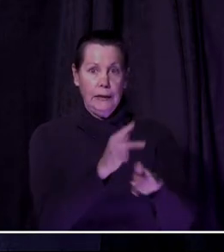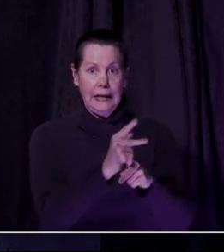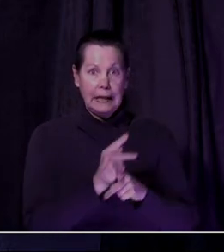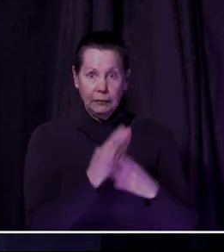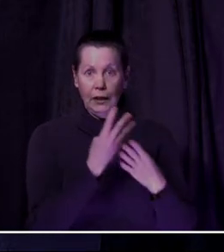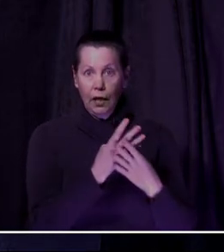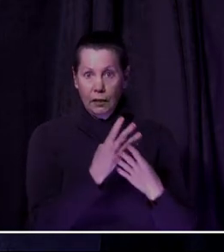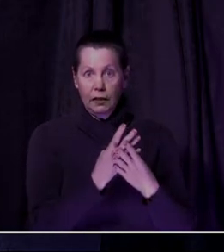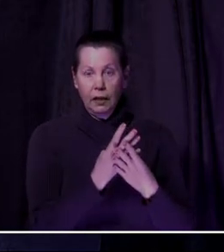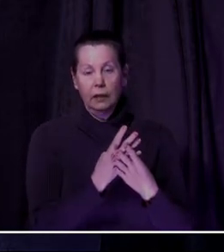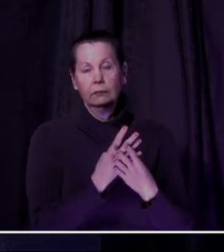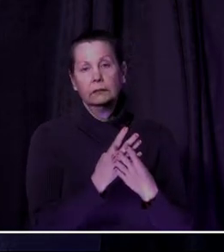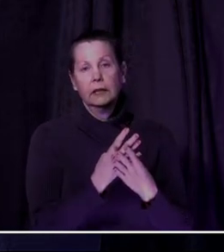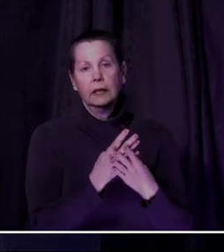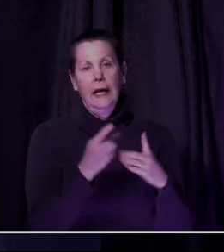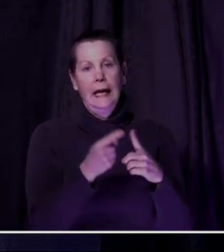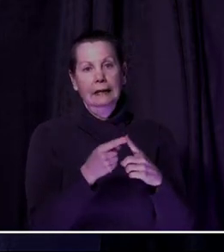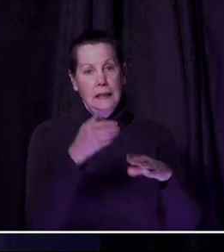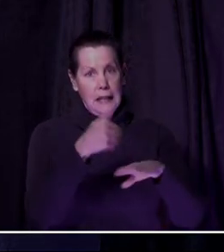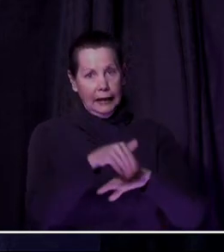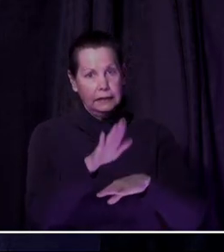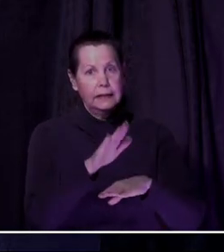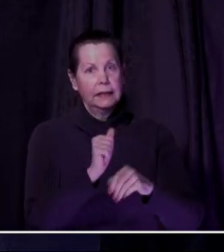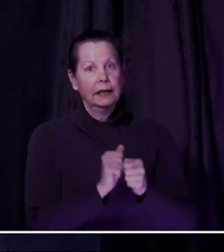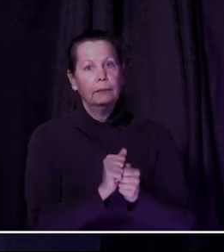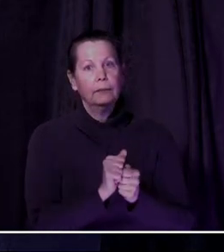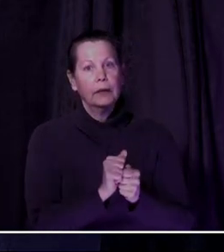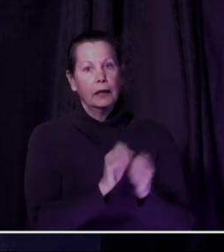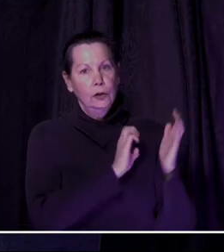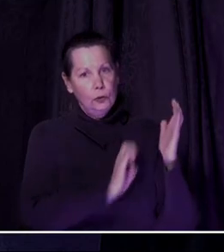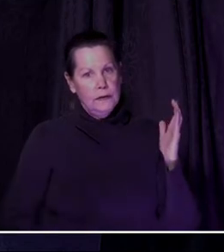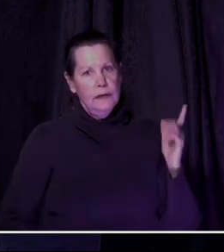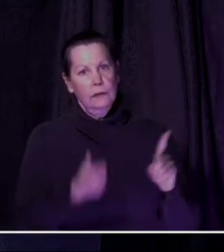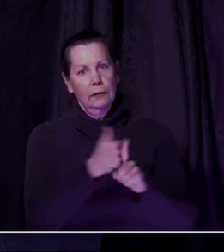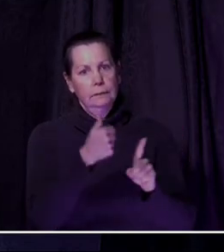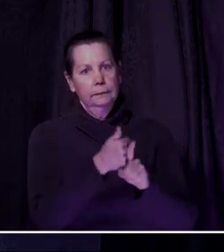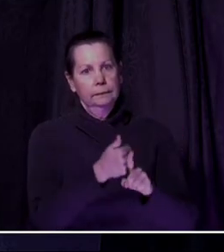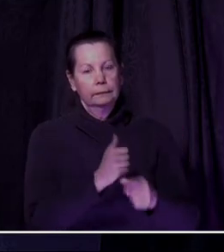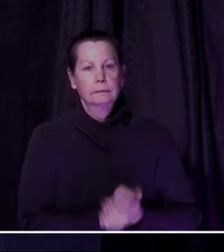custody until I could send him to Caesar.